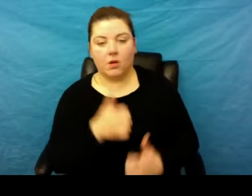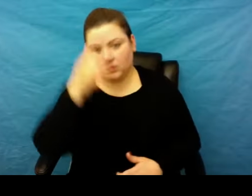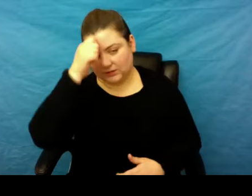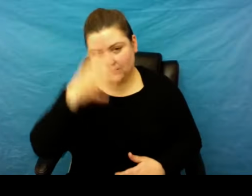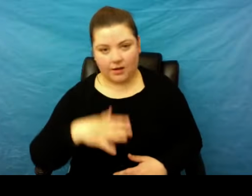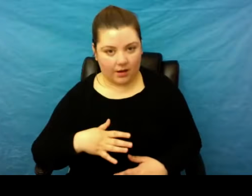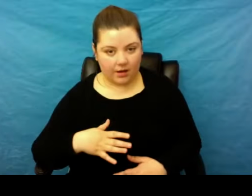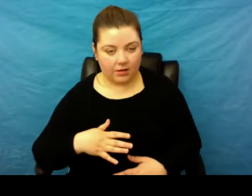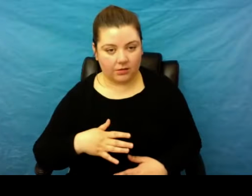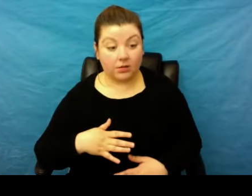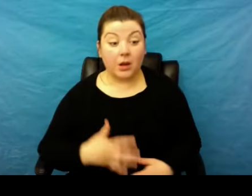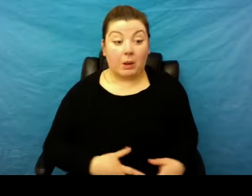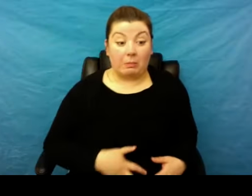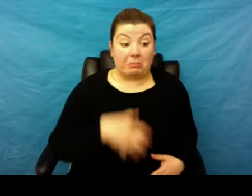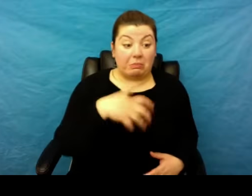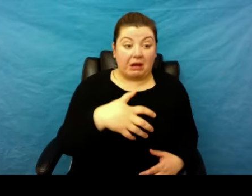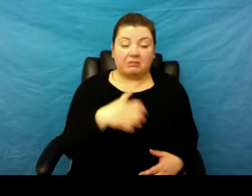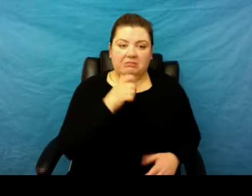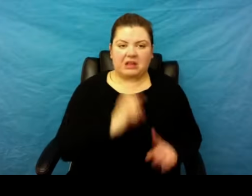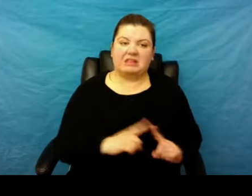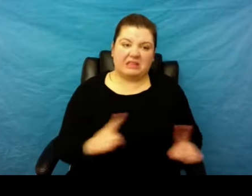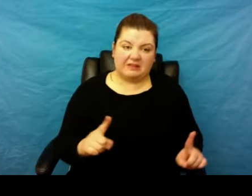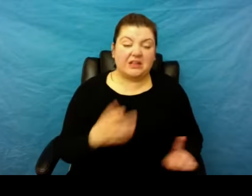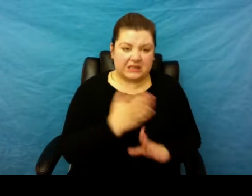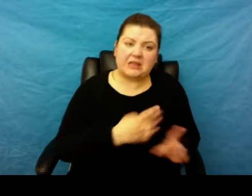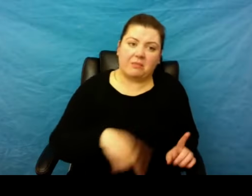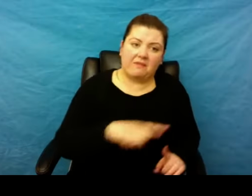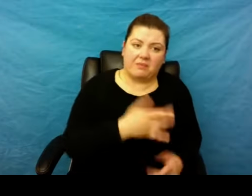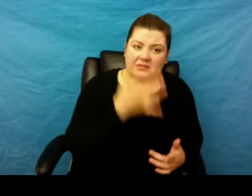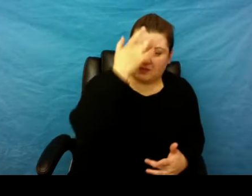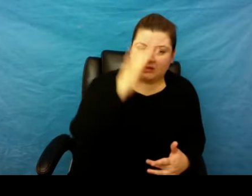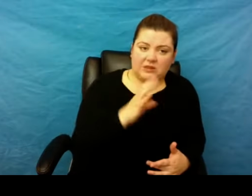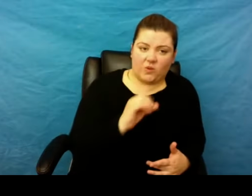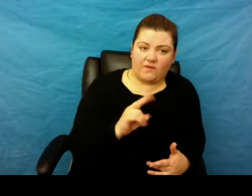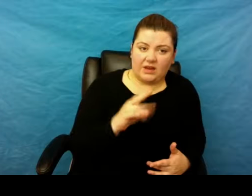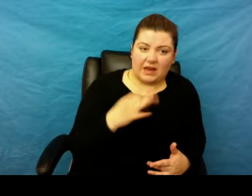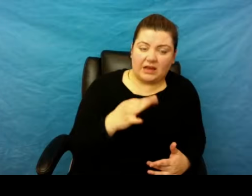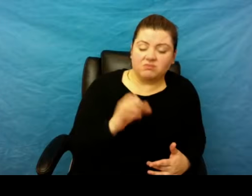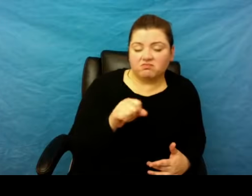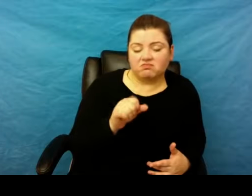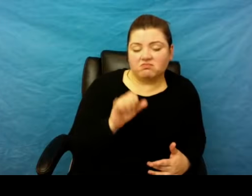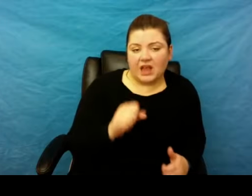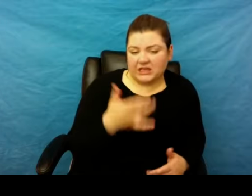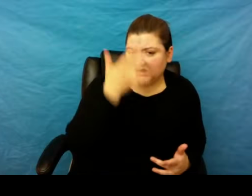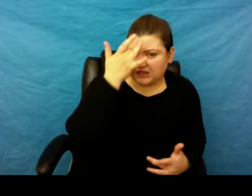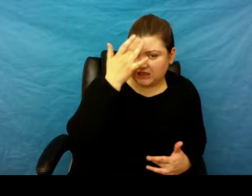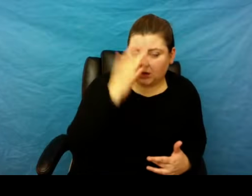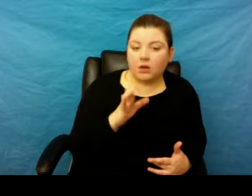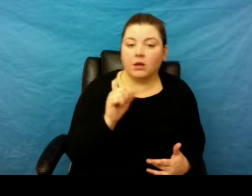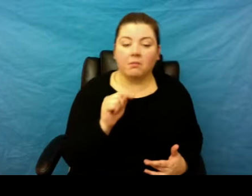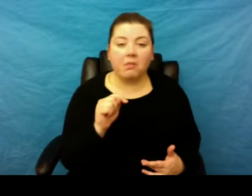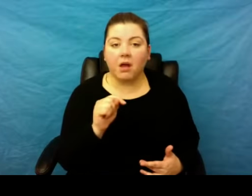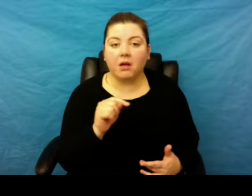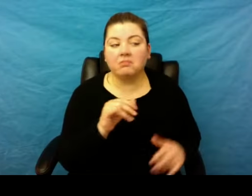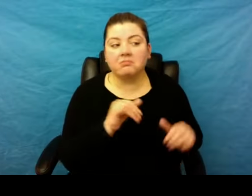we haven't seen anything unique to the pregnant population. They get COVID disease. that's 100% true. But it's like a lot of people, which